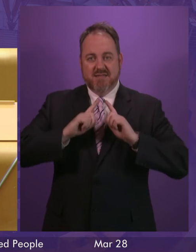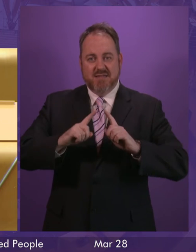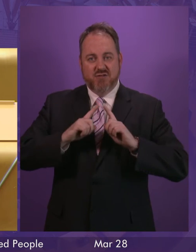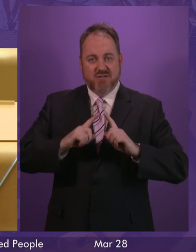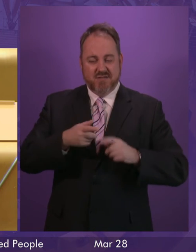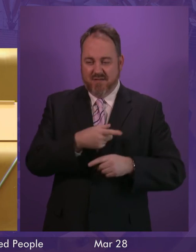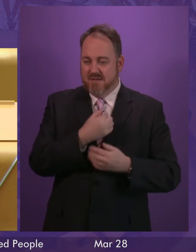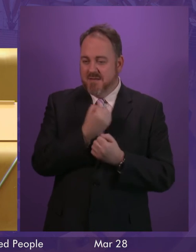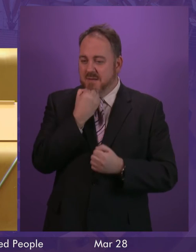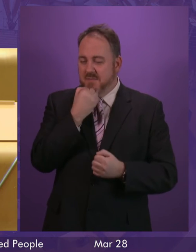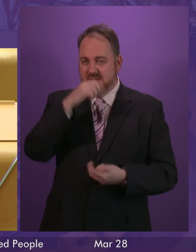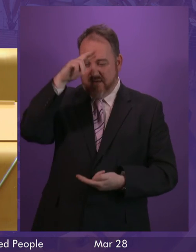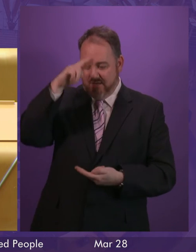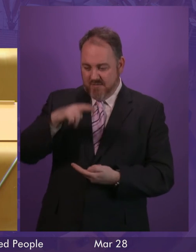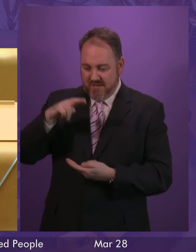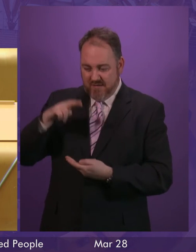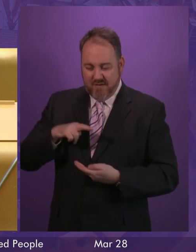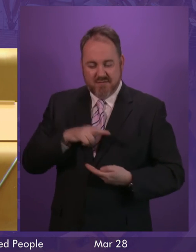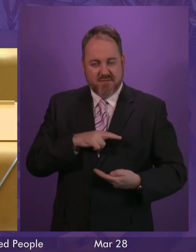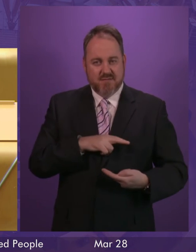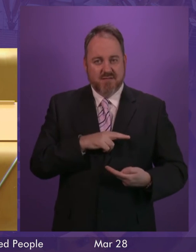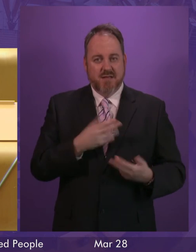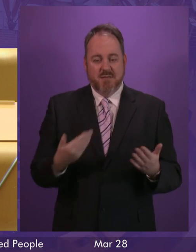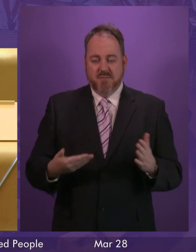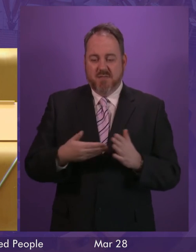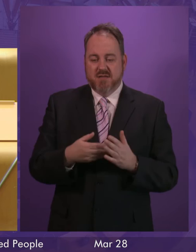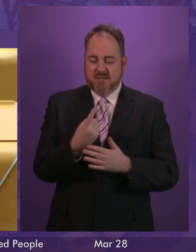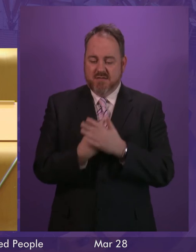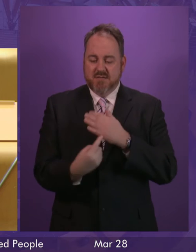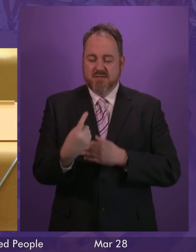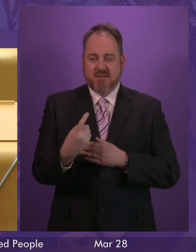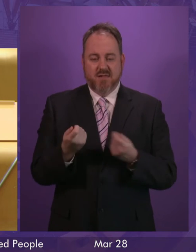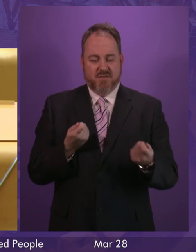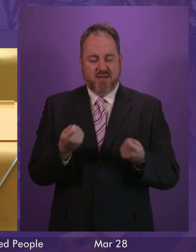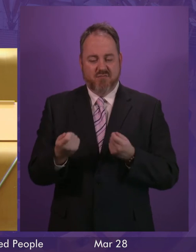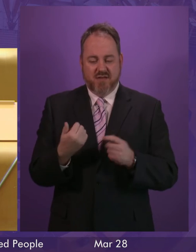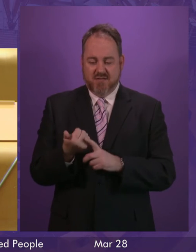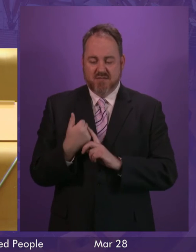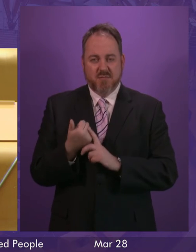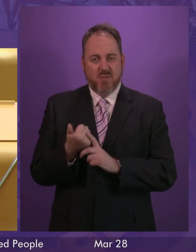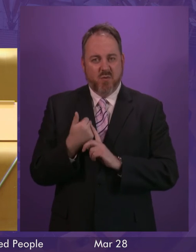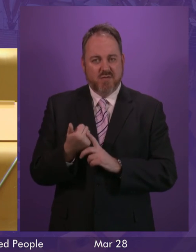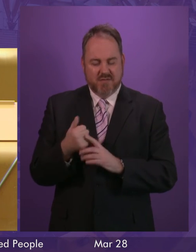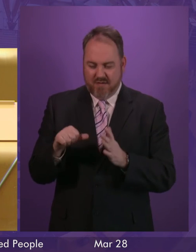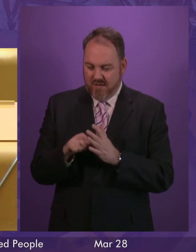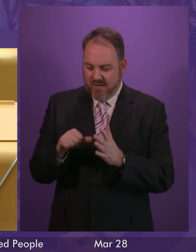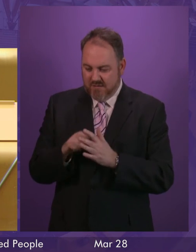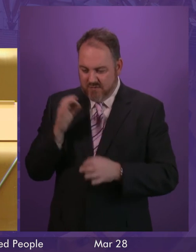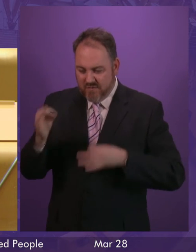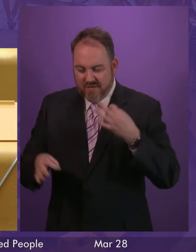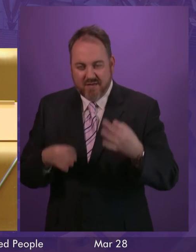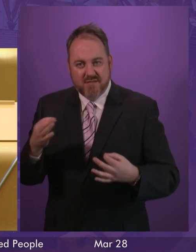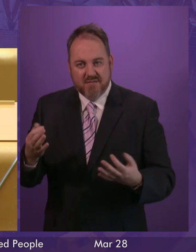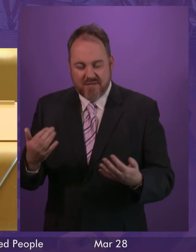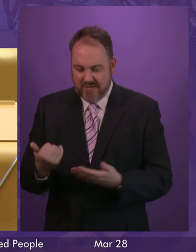council budgets are stretched to breaking point, self-directed support becomes much more elusive to get, and the cuts